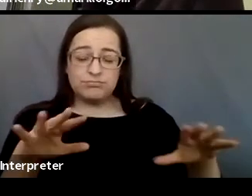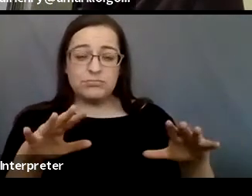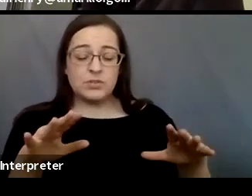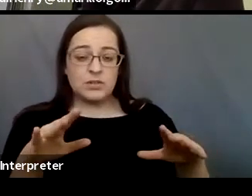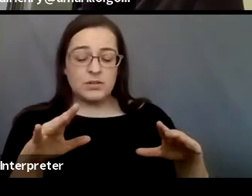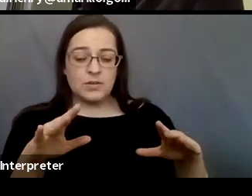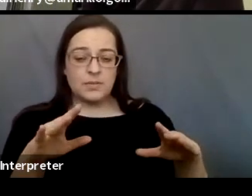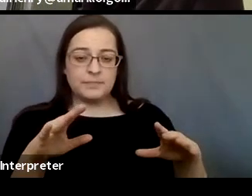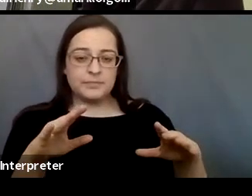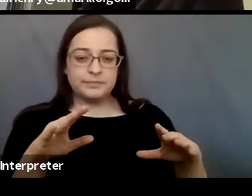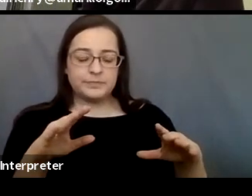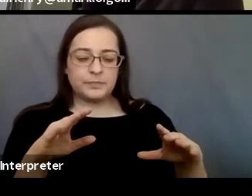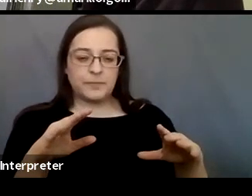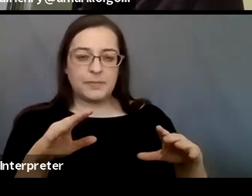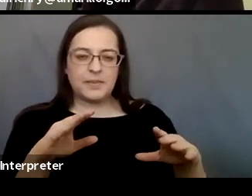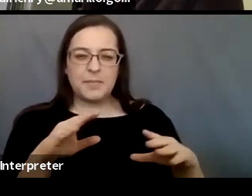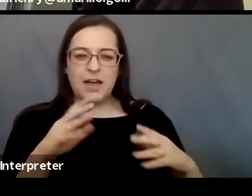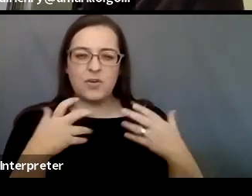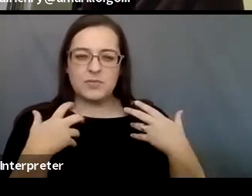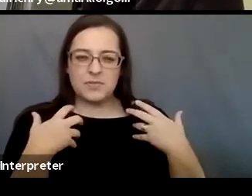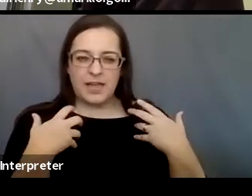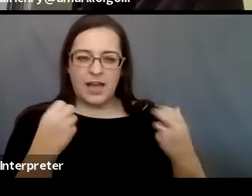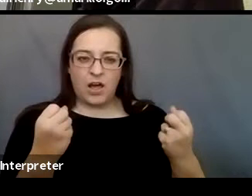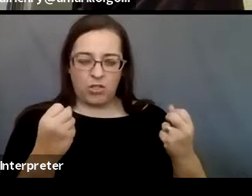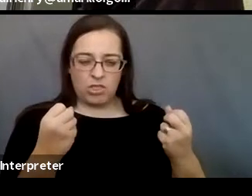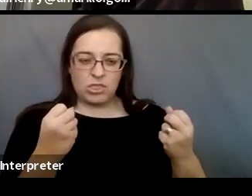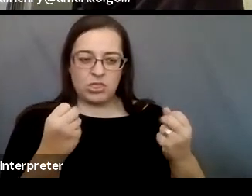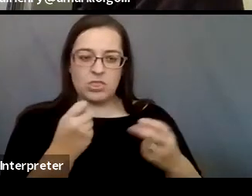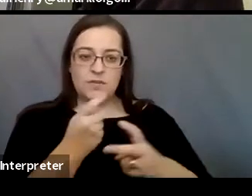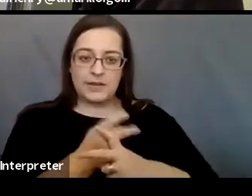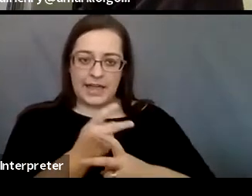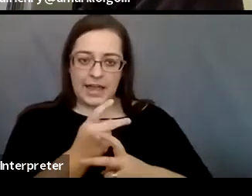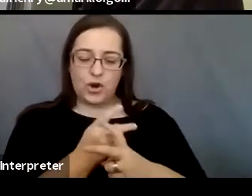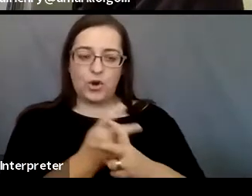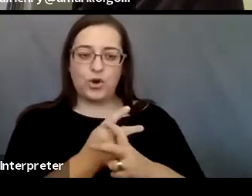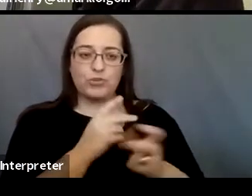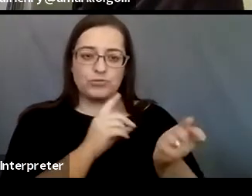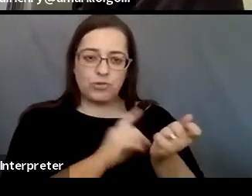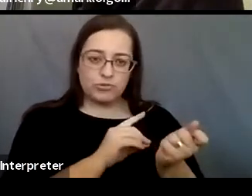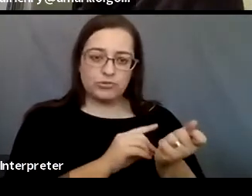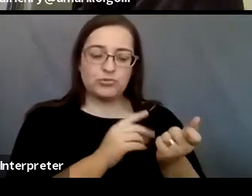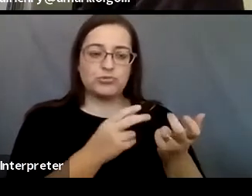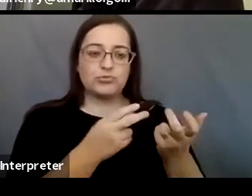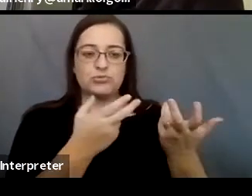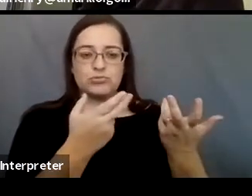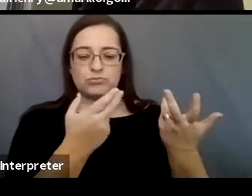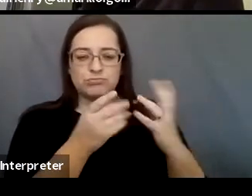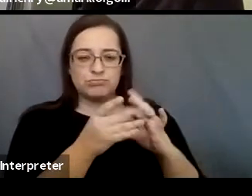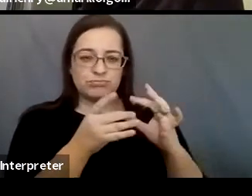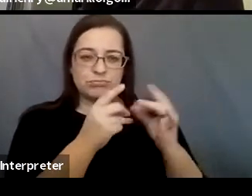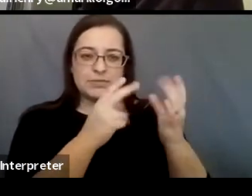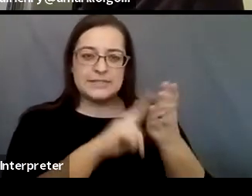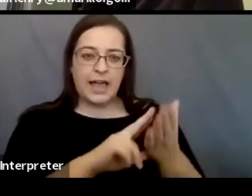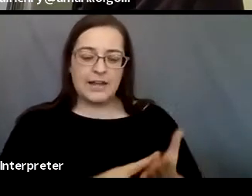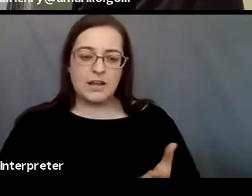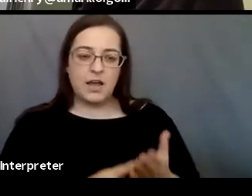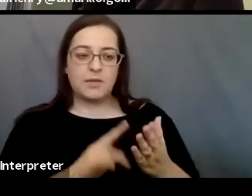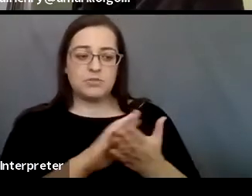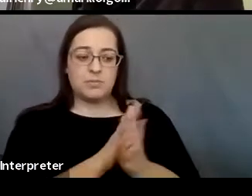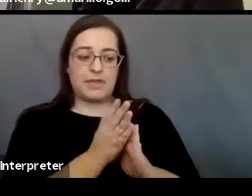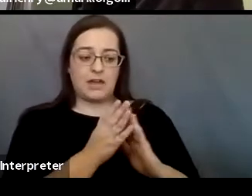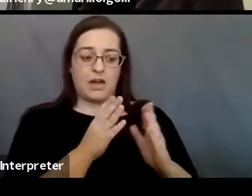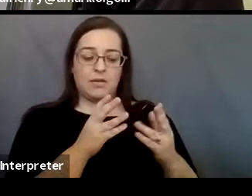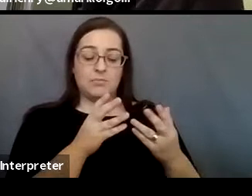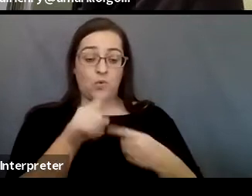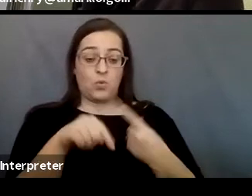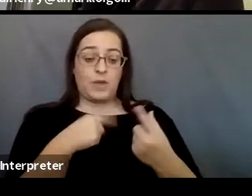about healthcare facilities, providers throughout the area signing up to be a provider for